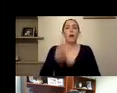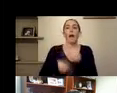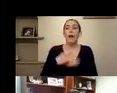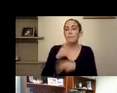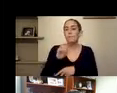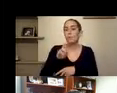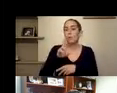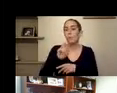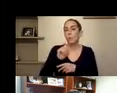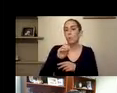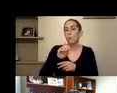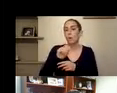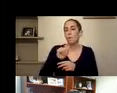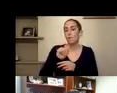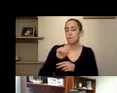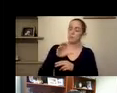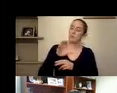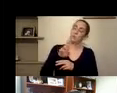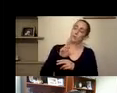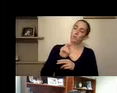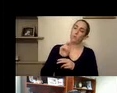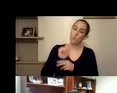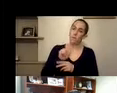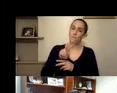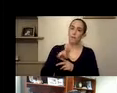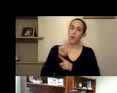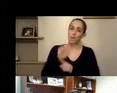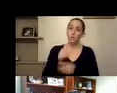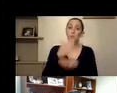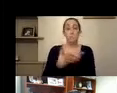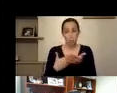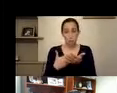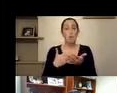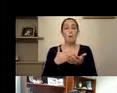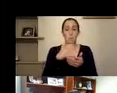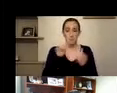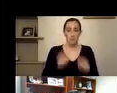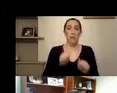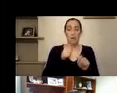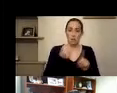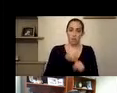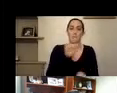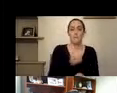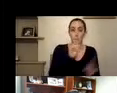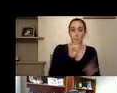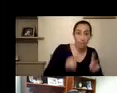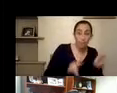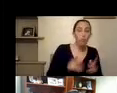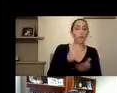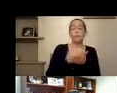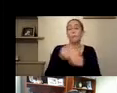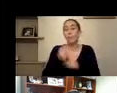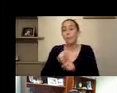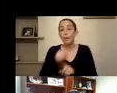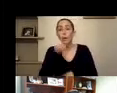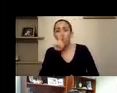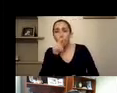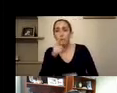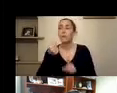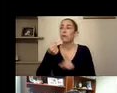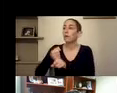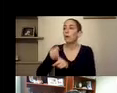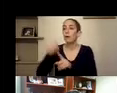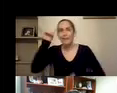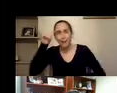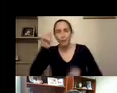some infect animals like bats and chicken and poultry and camels and all sorts of other animals.